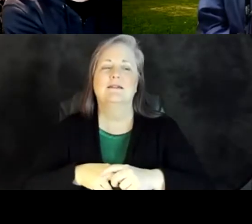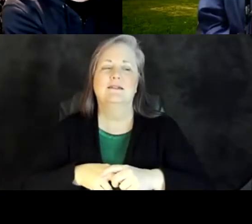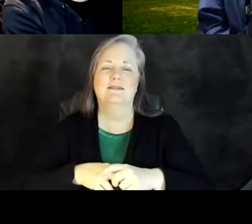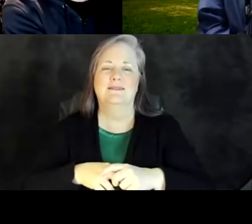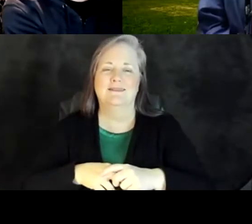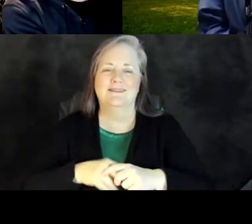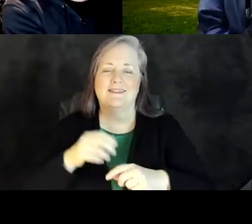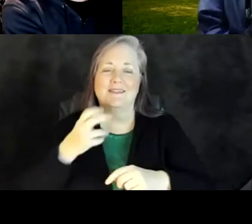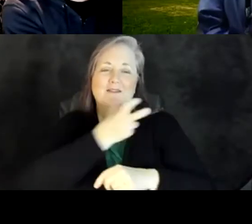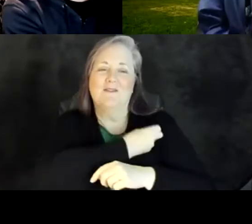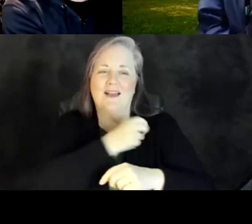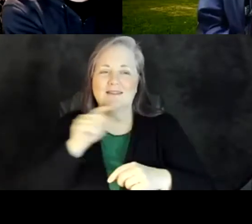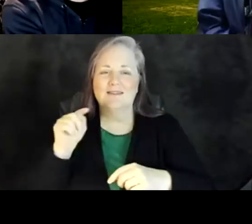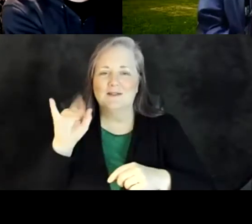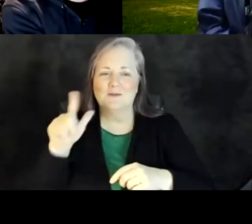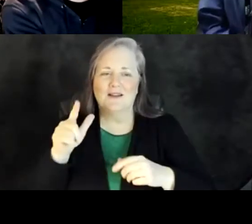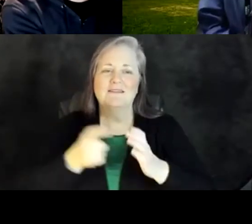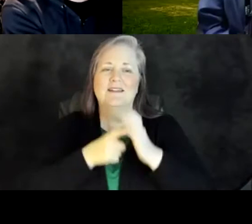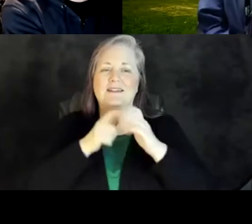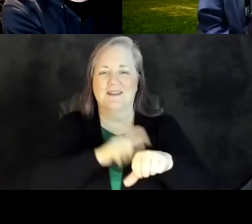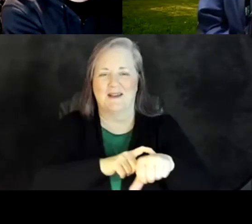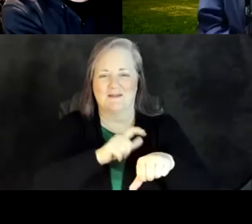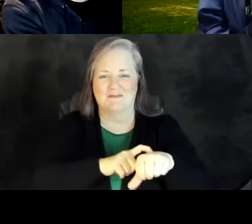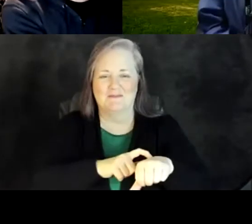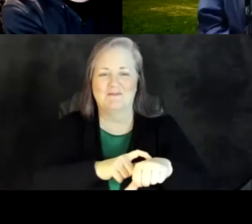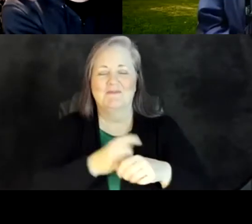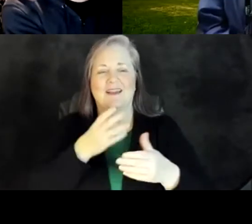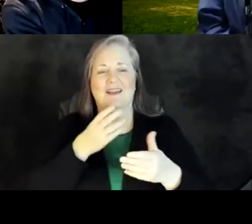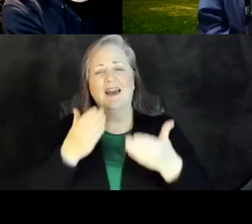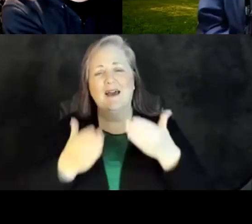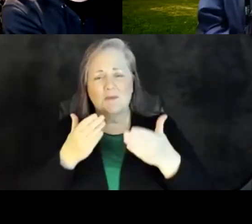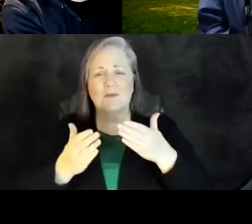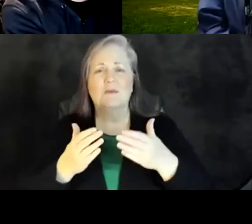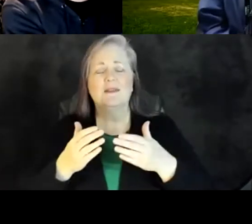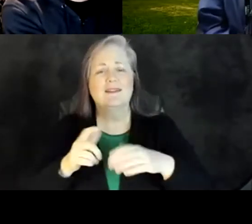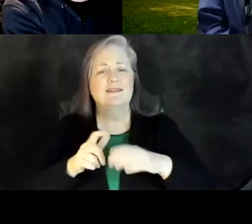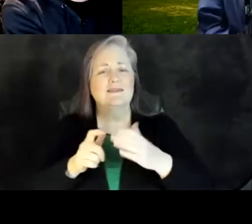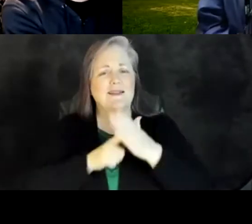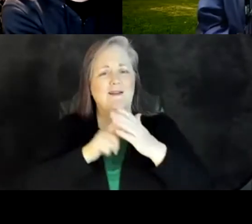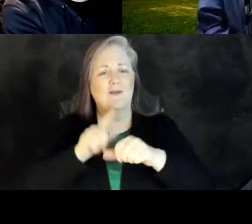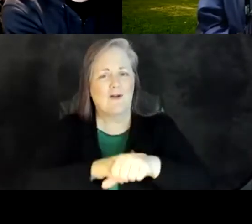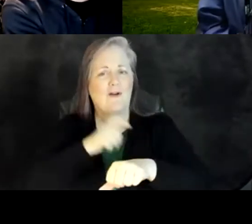vaccine trials take a little bit of time. They'll probably end up taking a little bit longer,